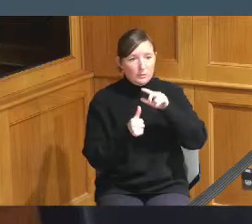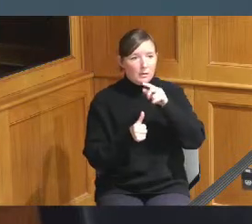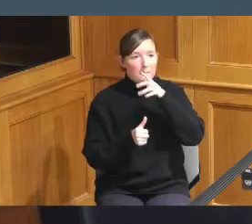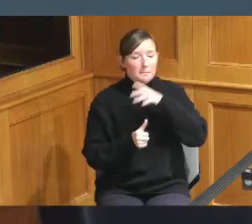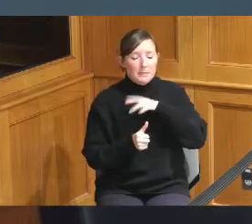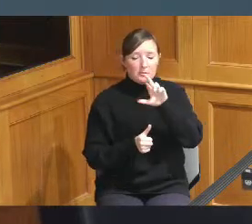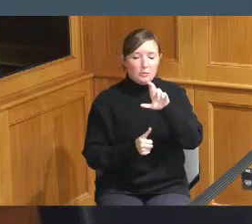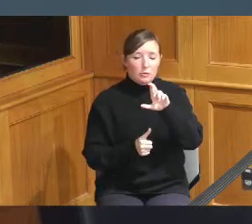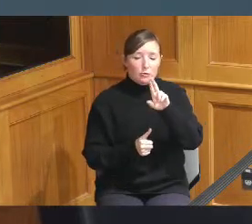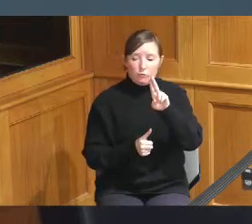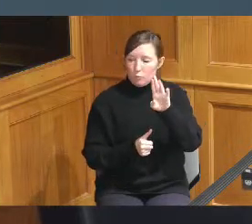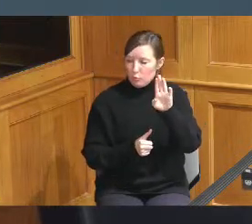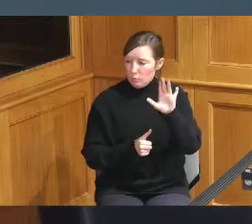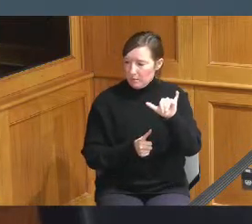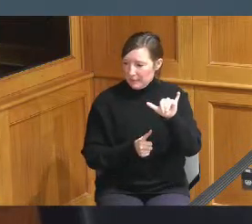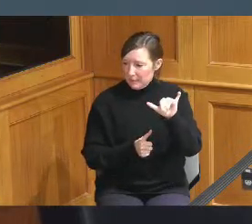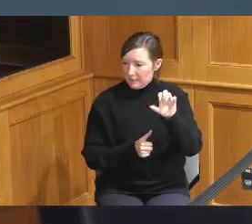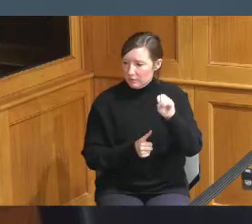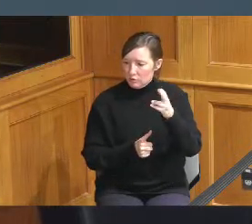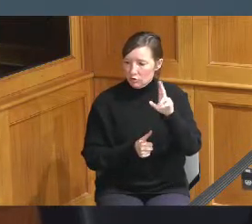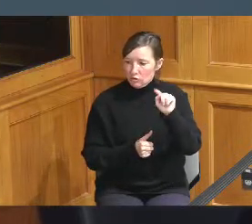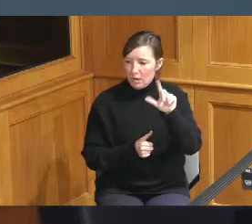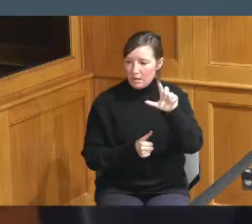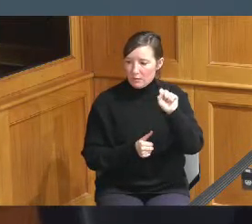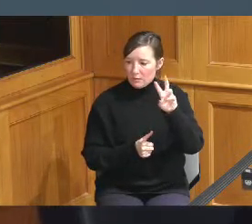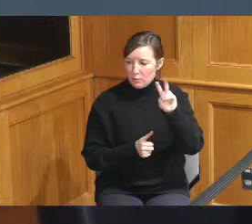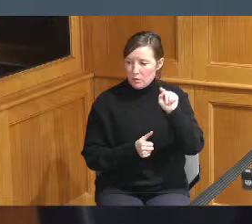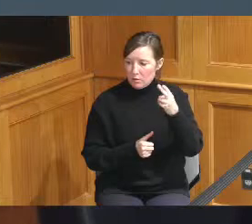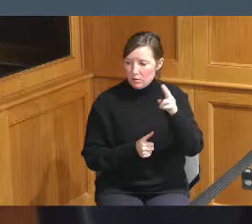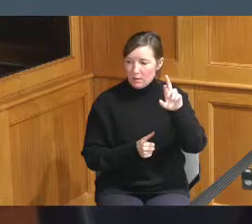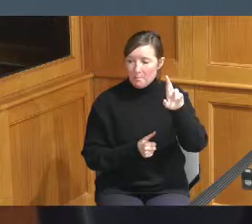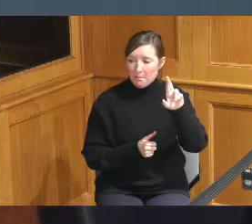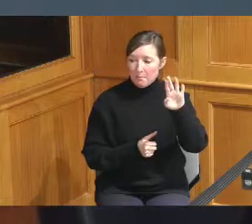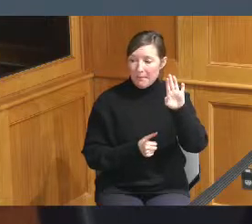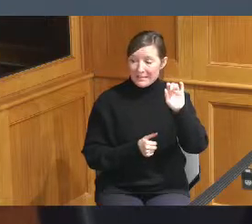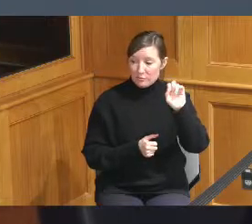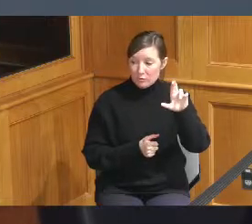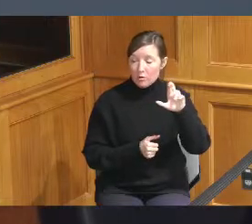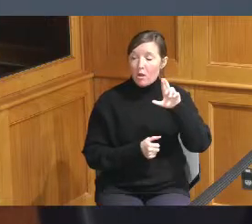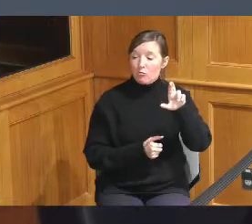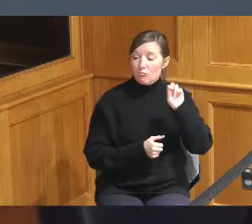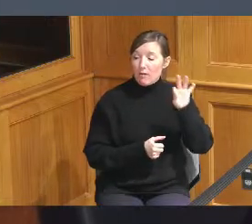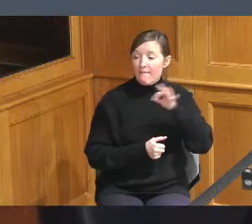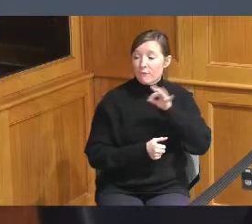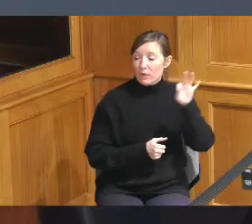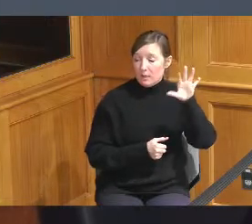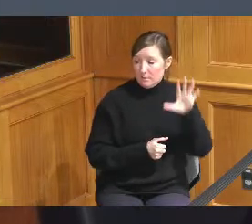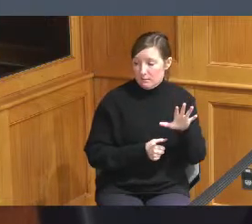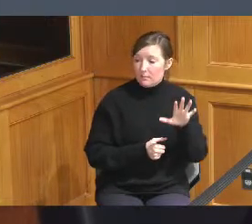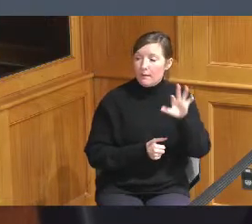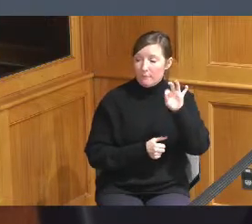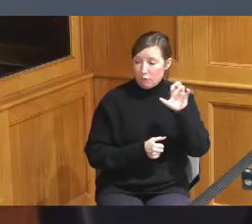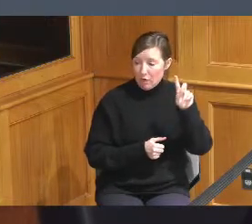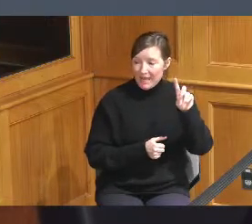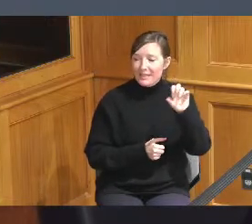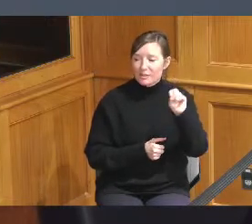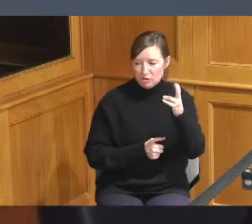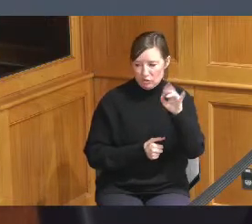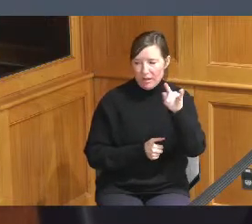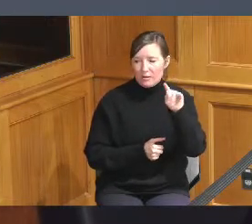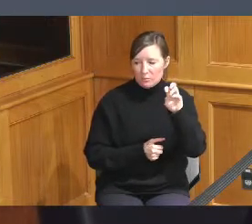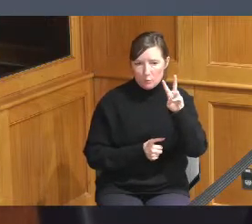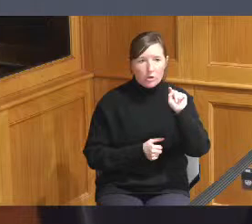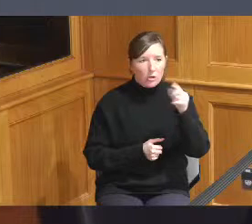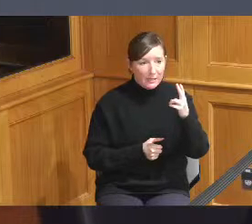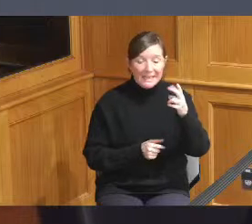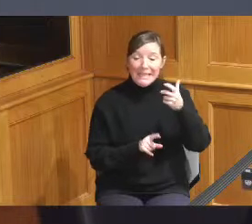Ruby Shuttlesworth Bester, who is the daughter of Reverend Fred Shuttlesworth, who was an